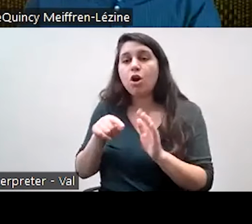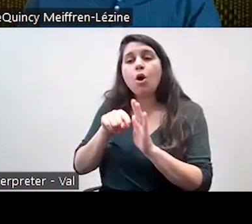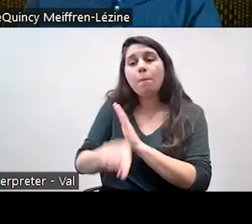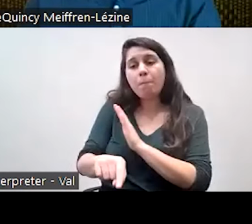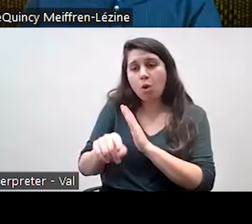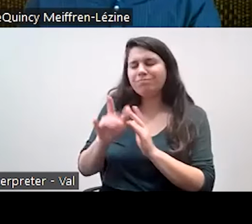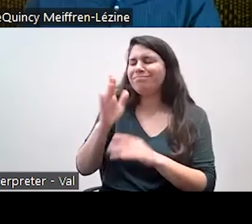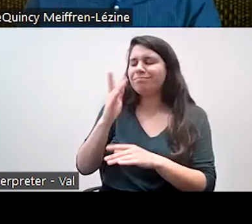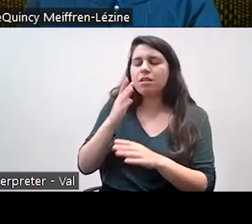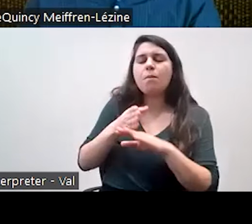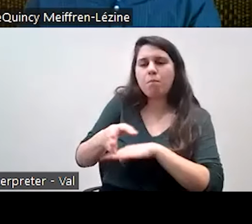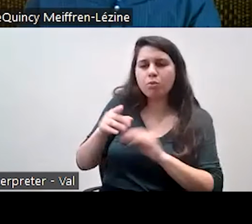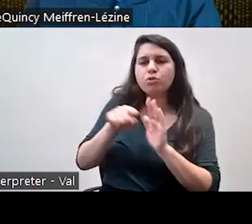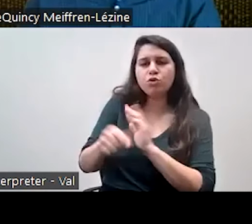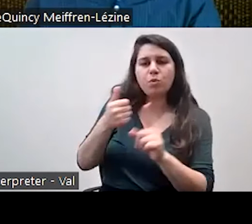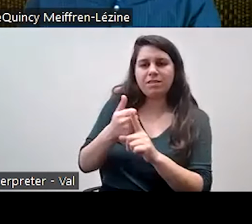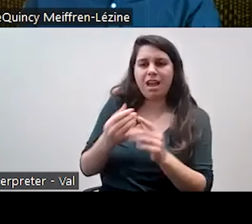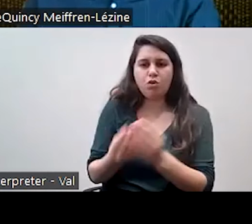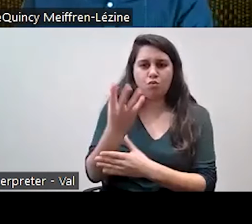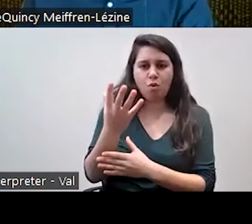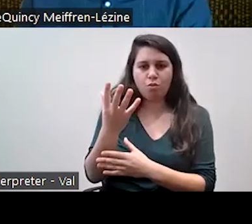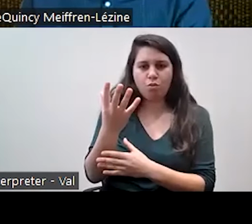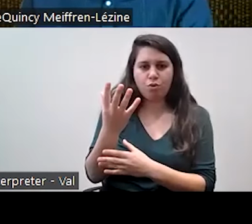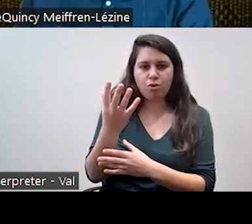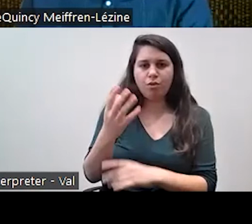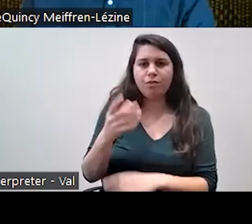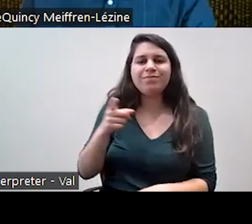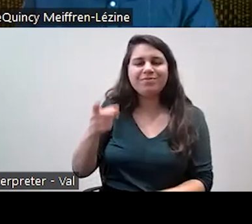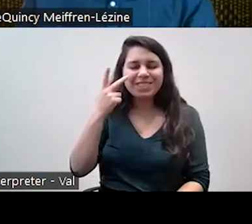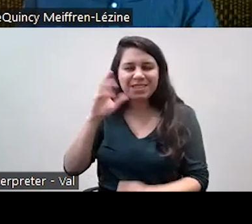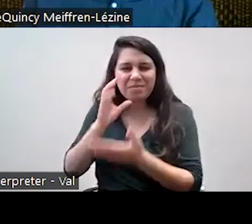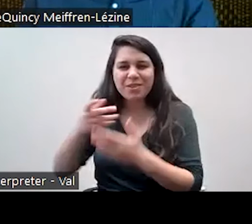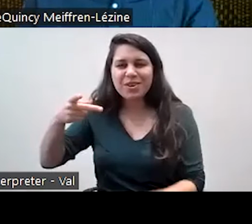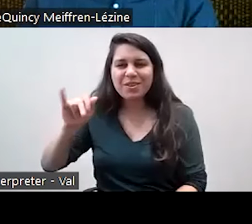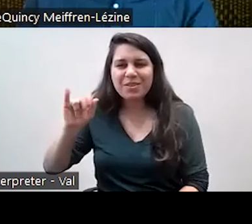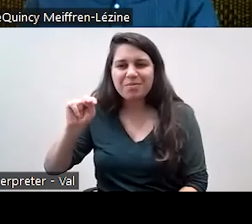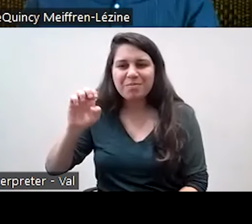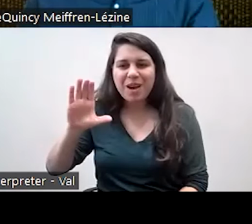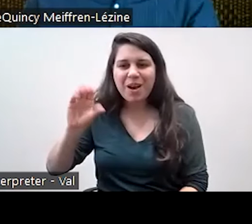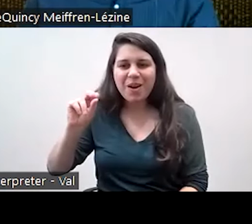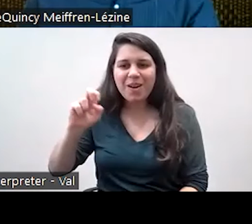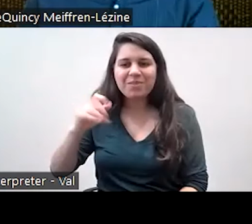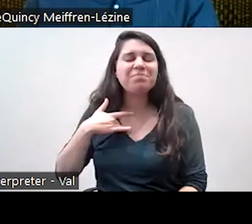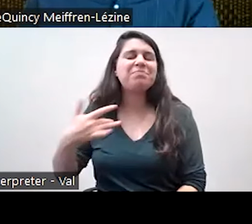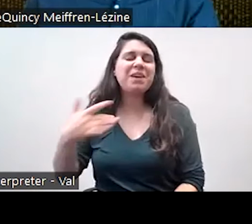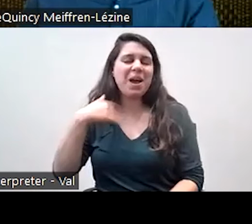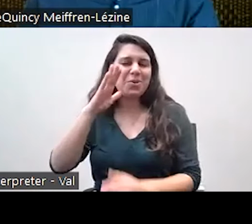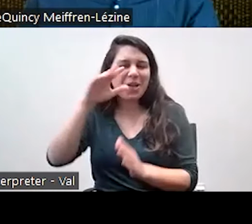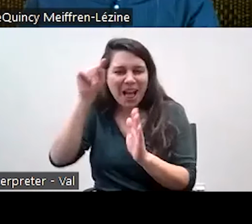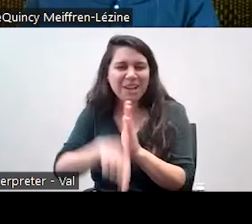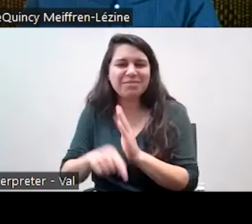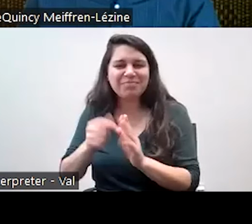growth. And there I have a picture of a pine cone, which I would usually go into more detail about.